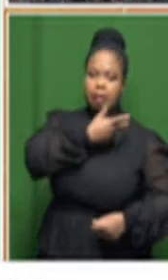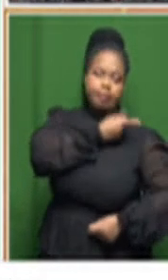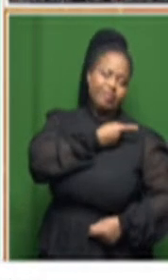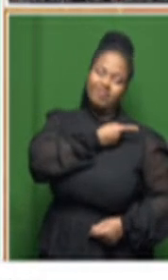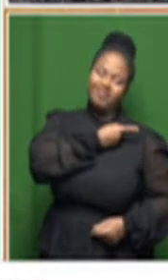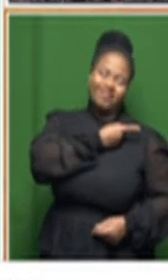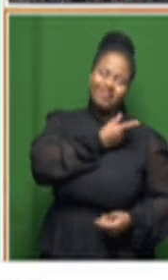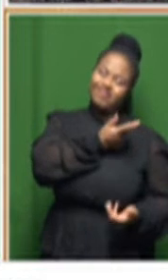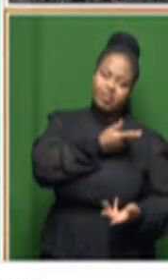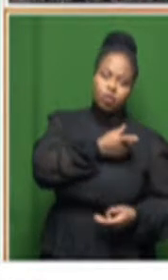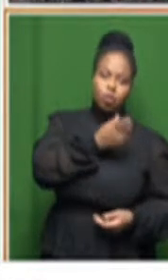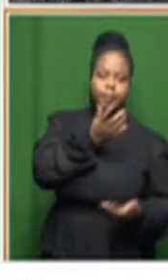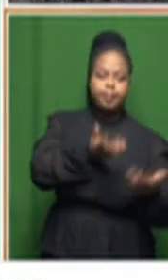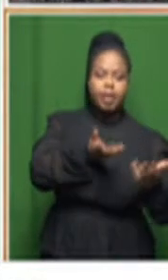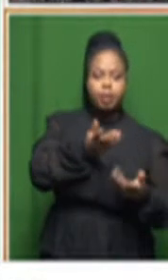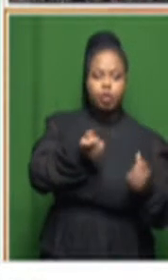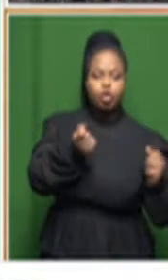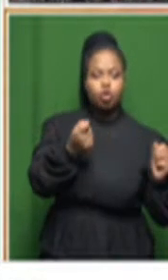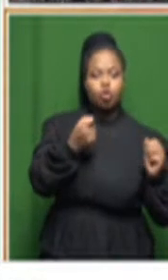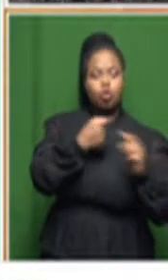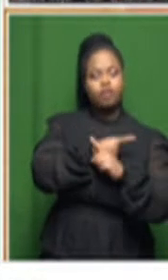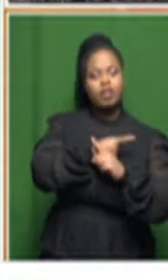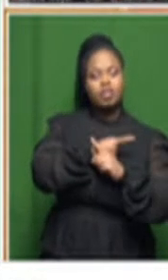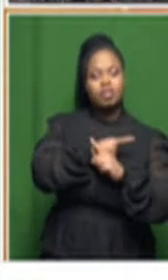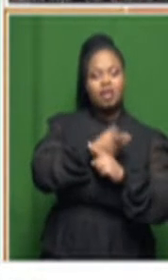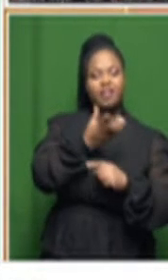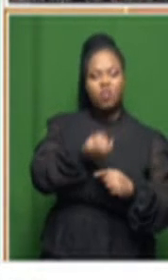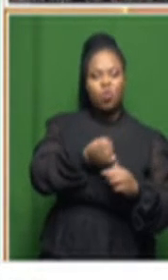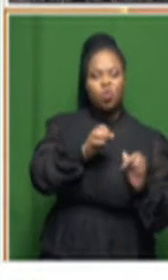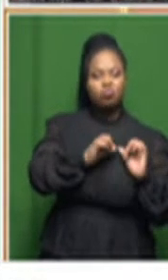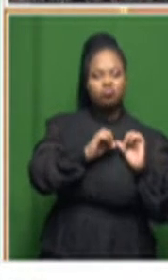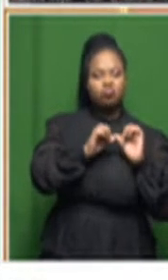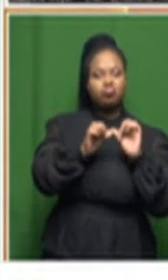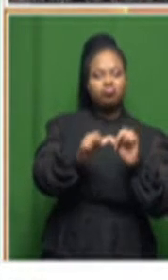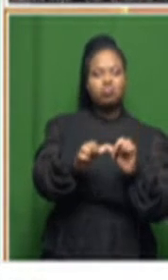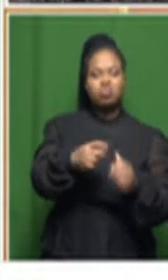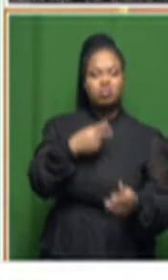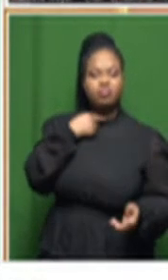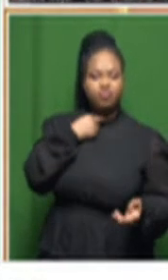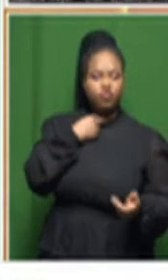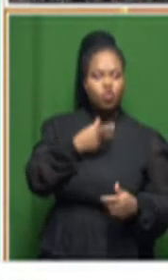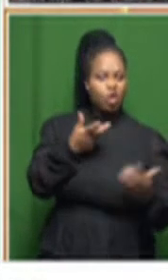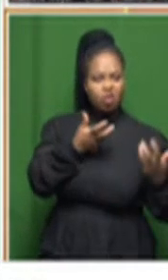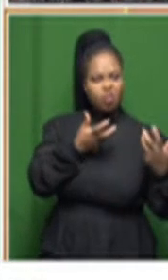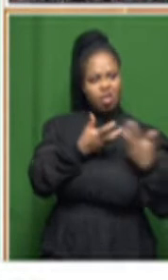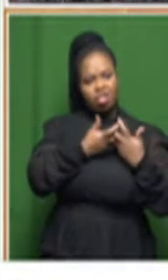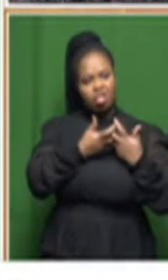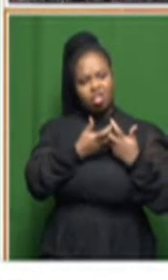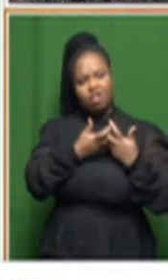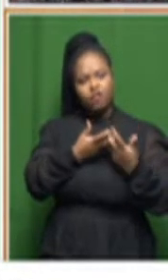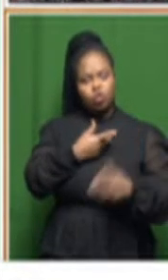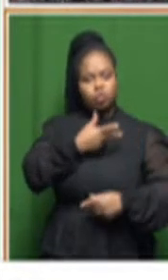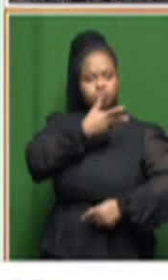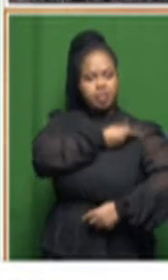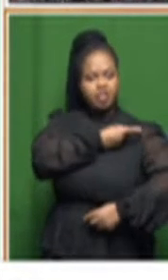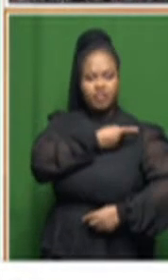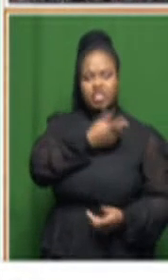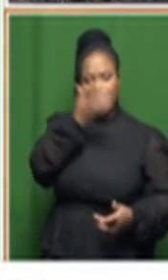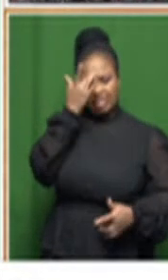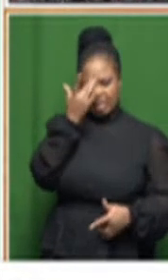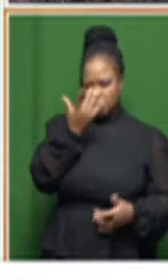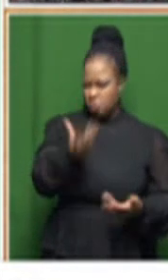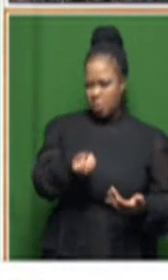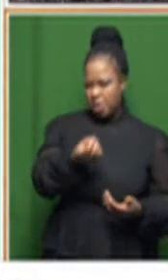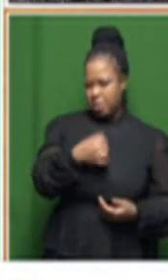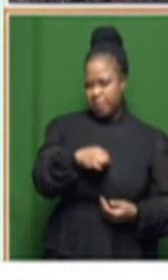be conflicting trends or inconsistency with causal association. Then the very last one, and